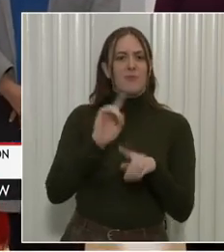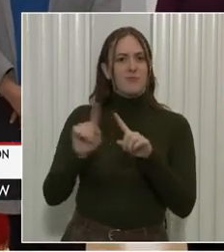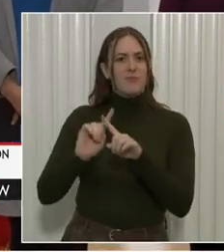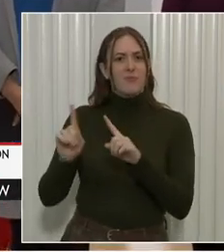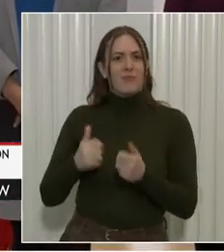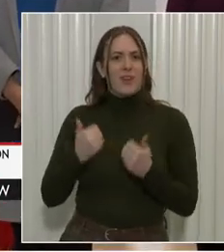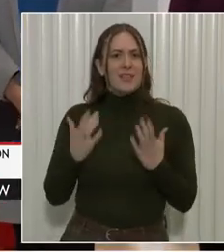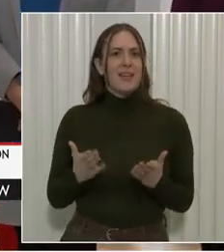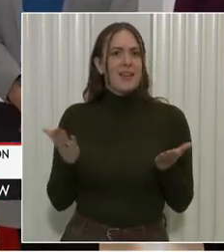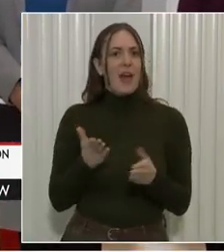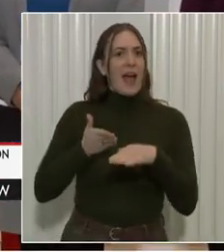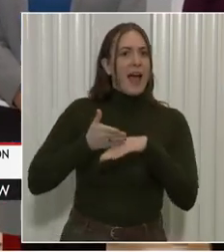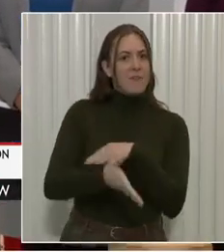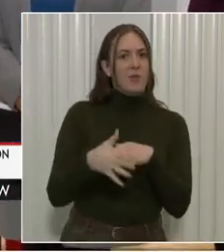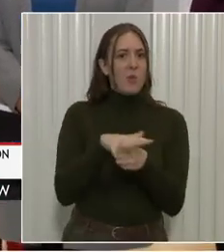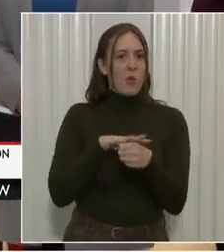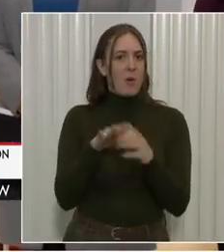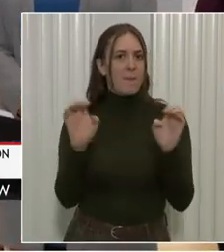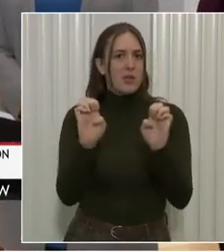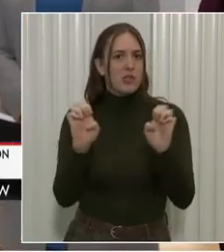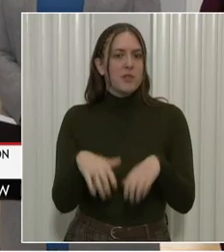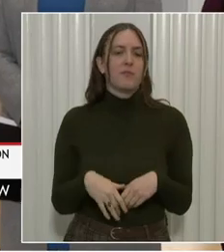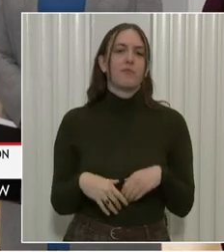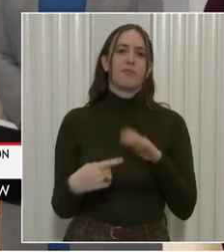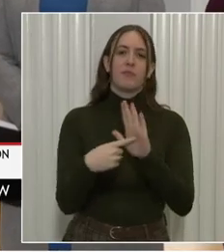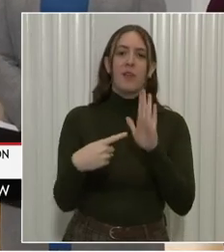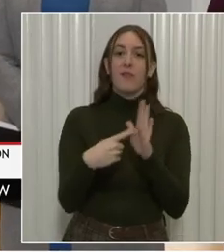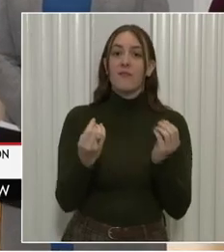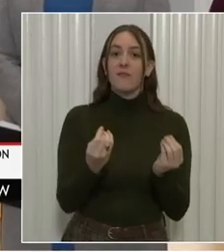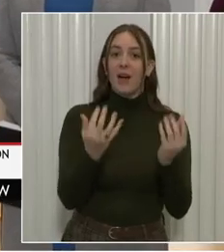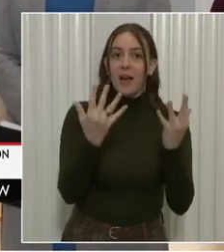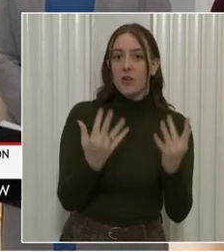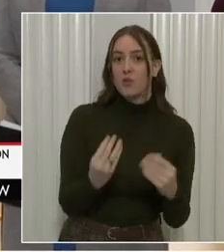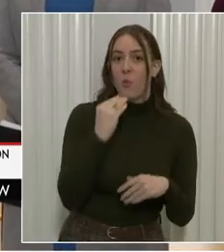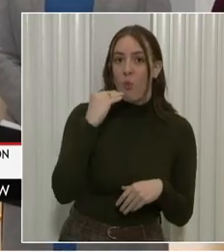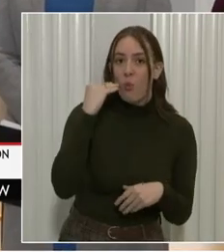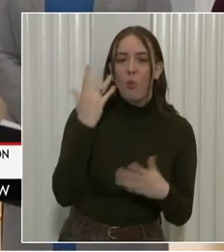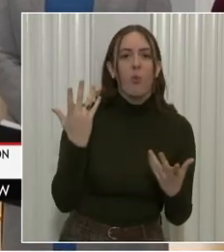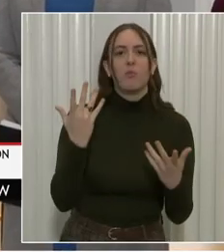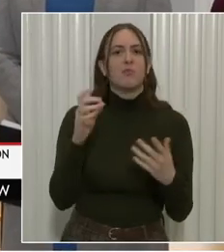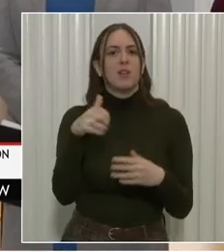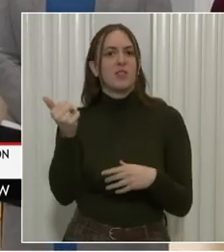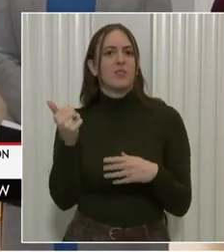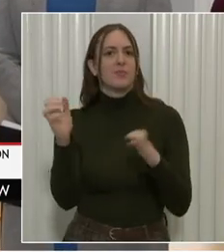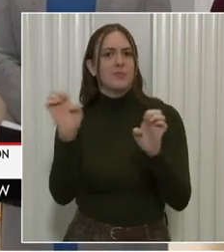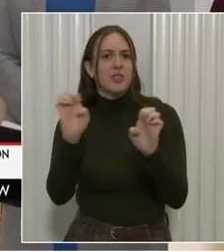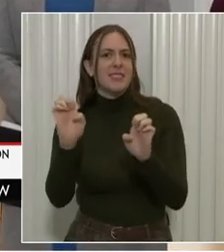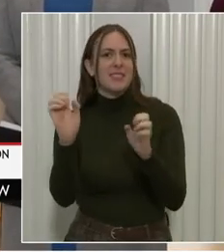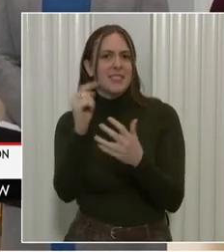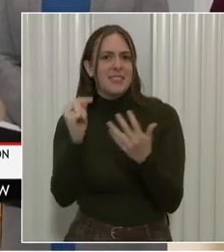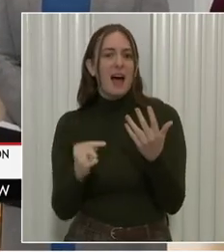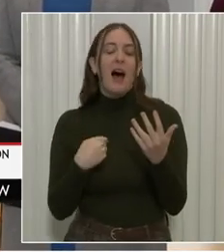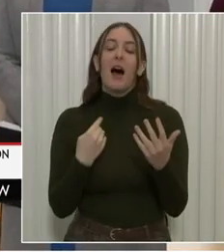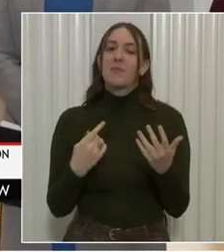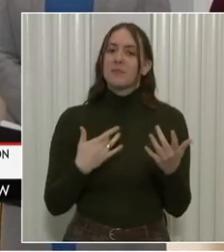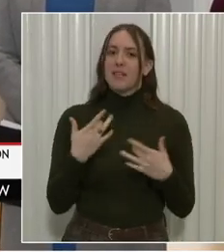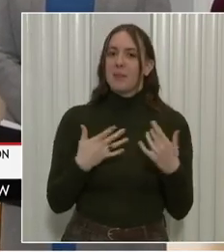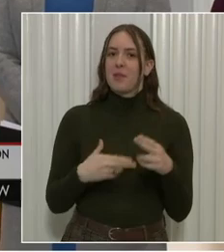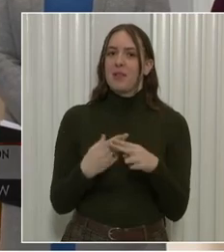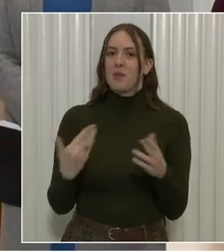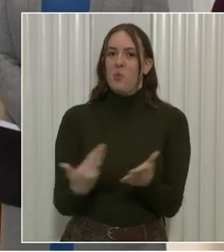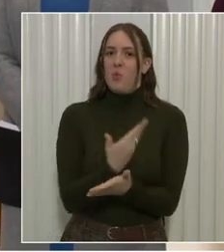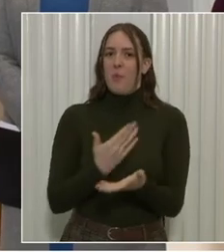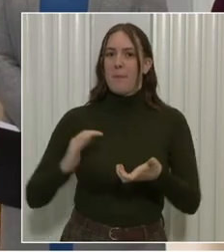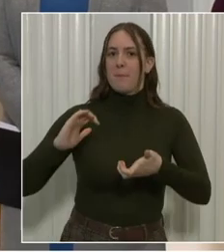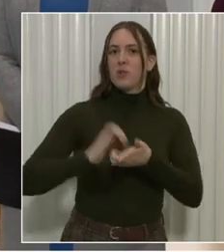local emergencies, things like home fires. And I'm thrilled this new initiative will expand our existing partnership and enable us to save